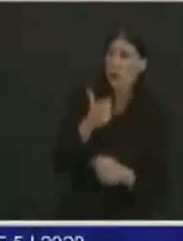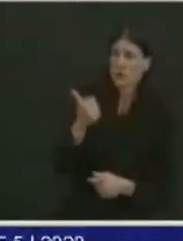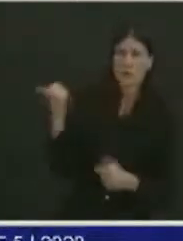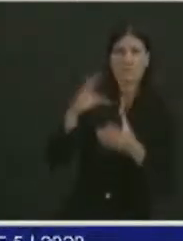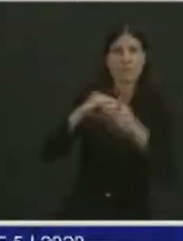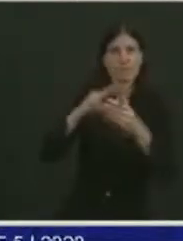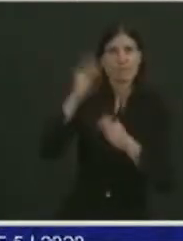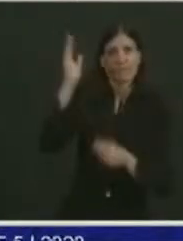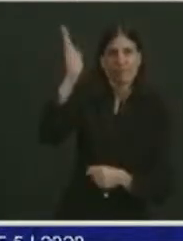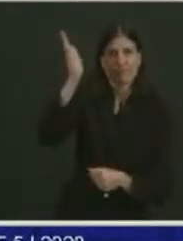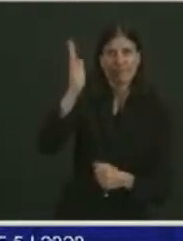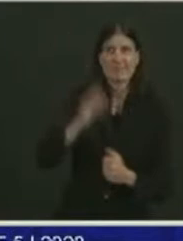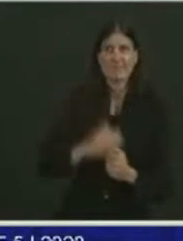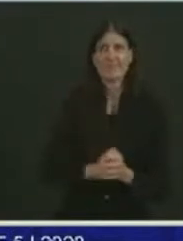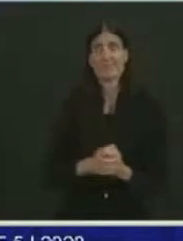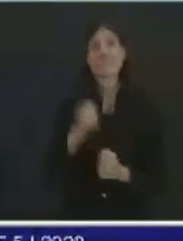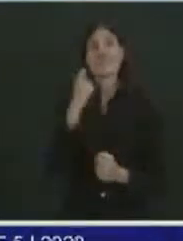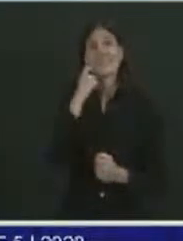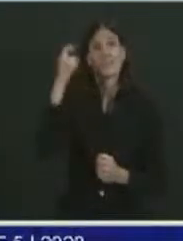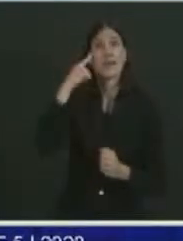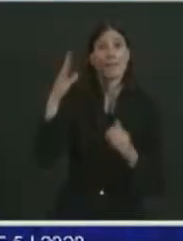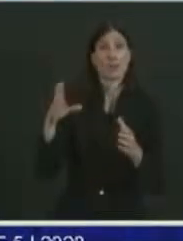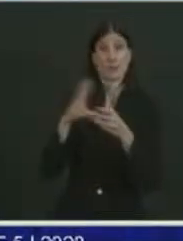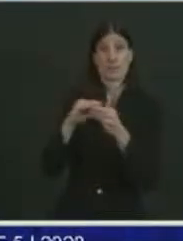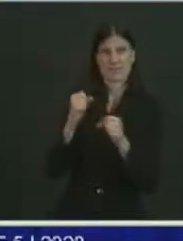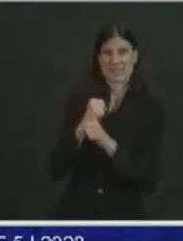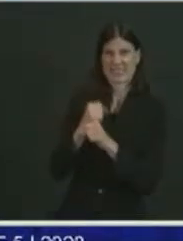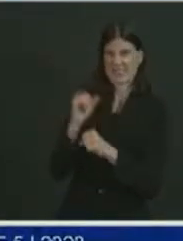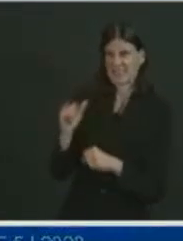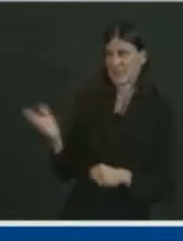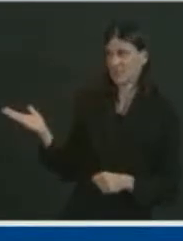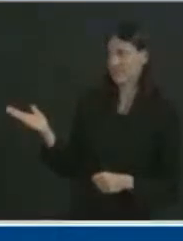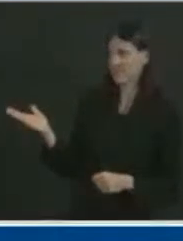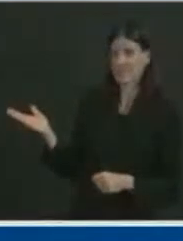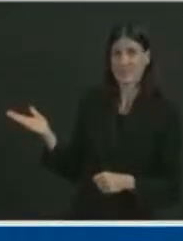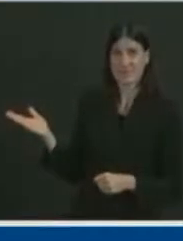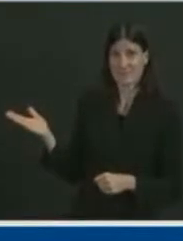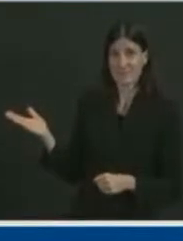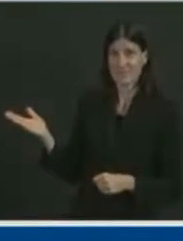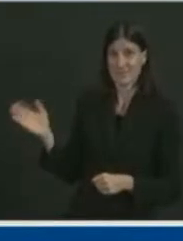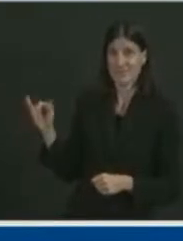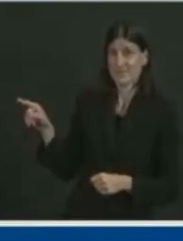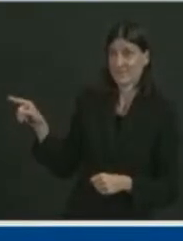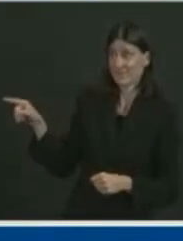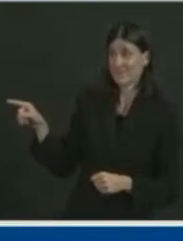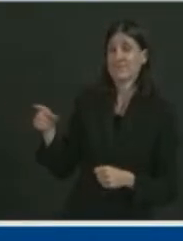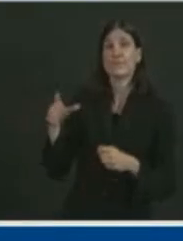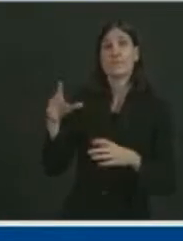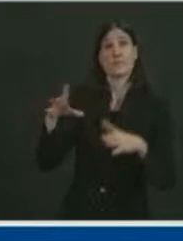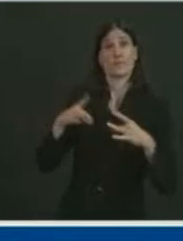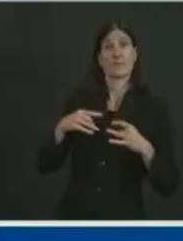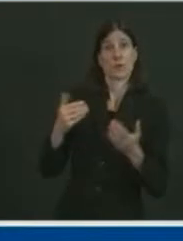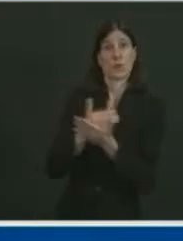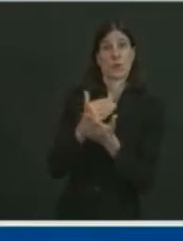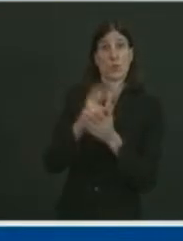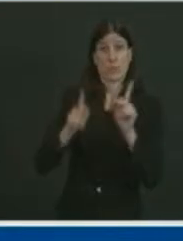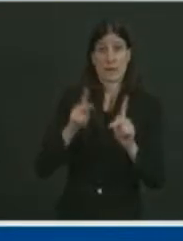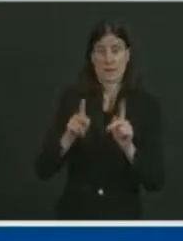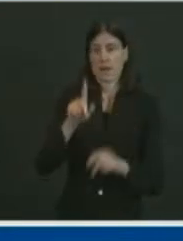we get started with the data. We have 113 new cases to announce today. There